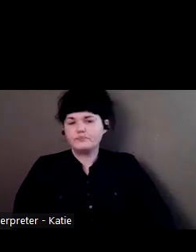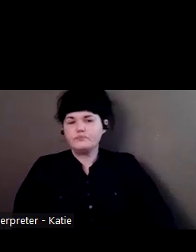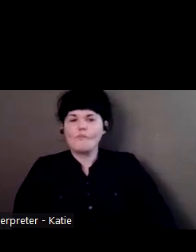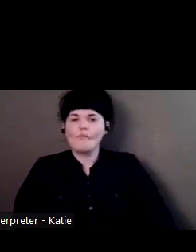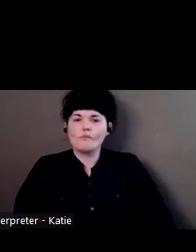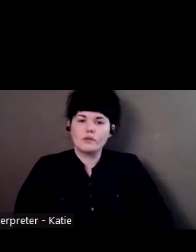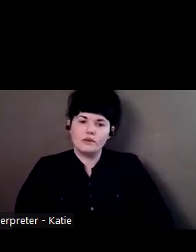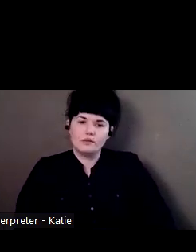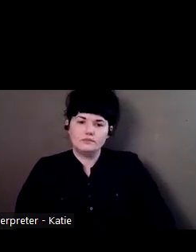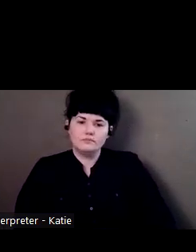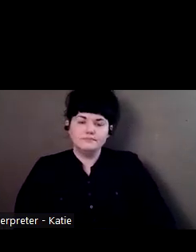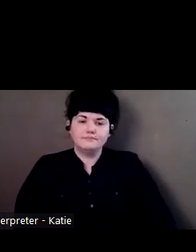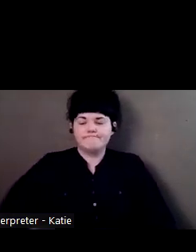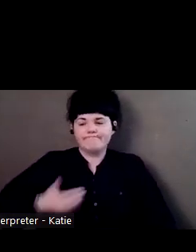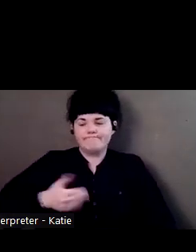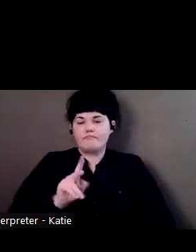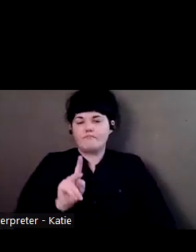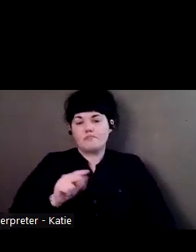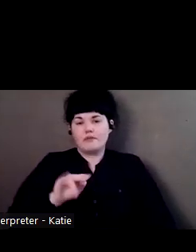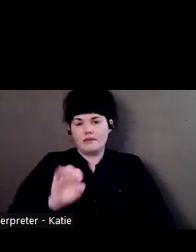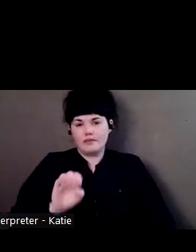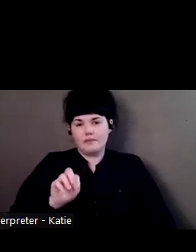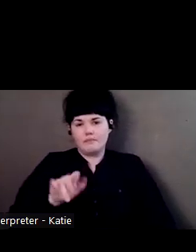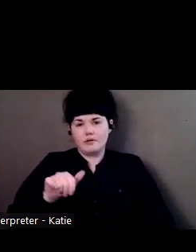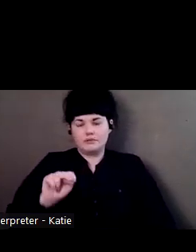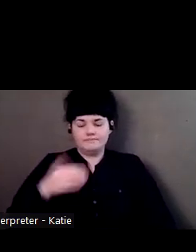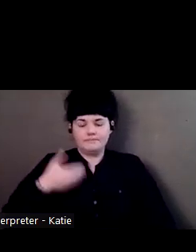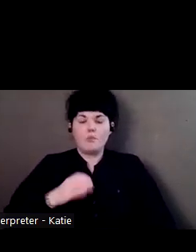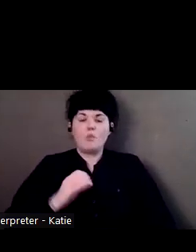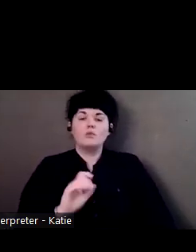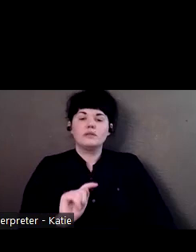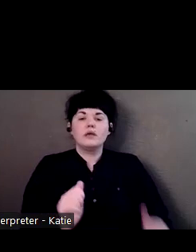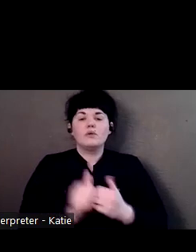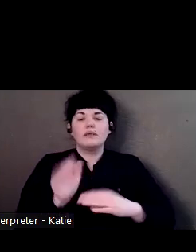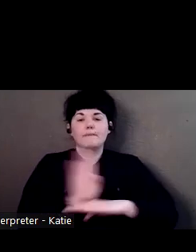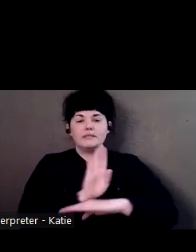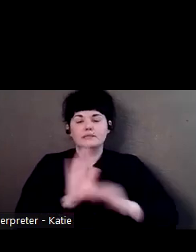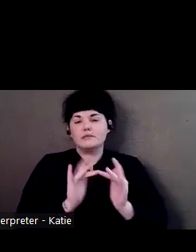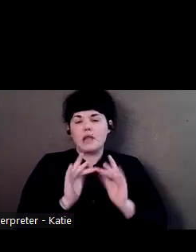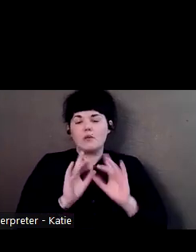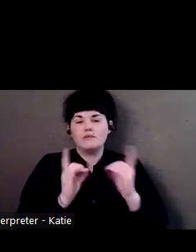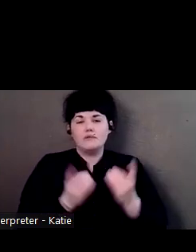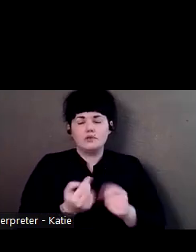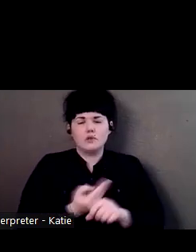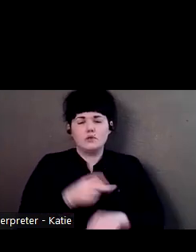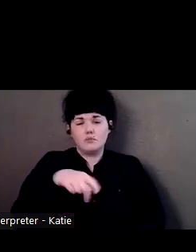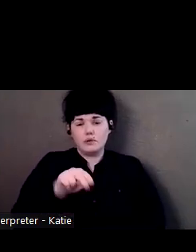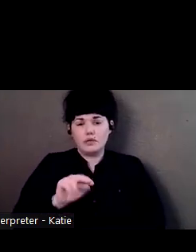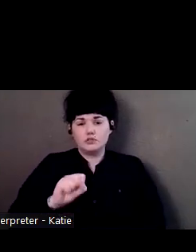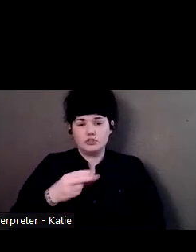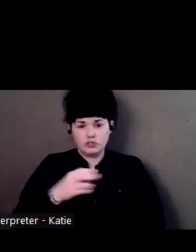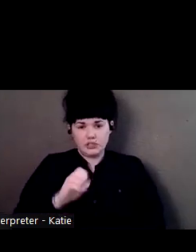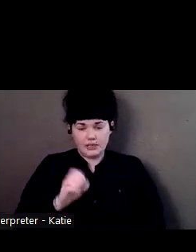So as Wendy had said, my name is Kathy Martin, and I'm an occupational therapist with the Business Network Division. I use the pronouns she and